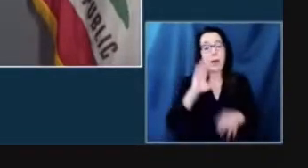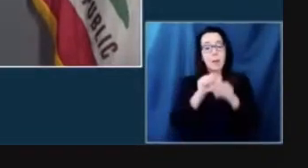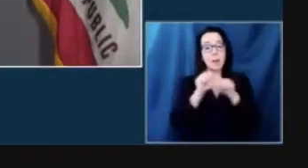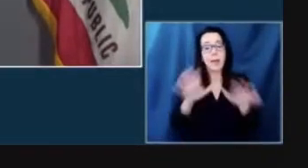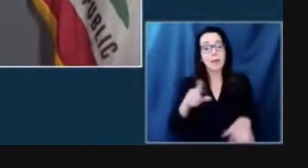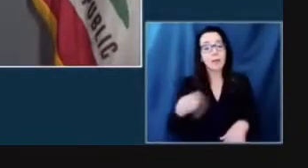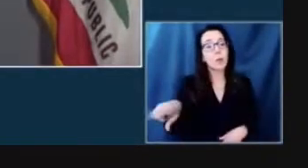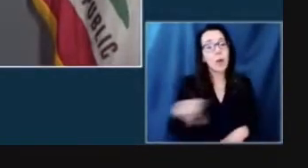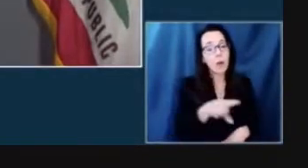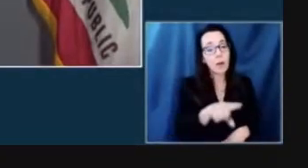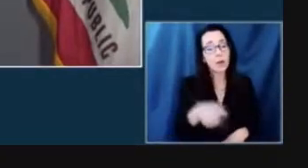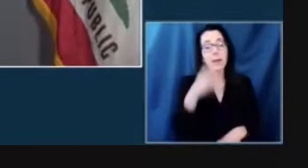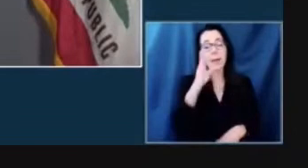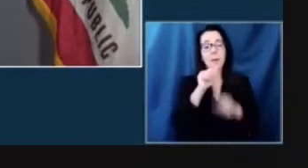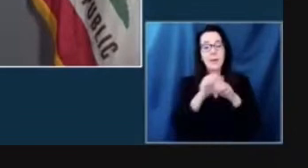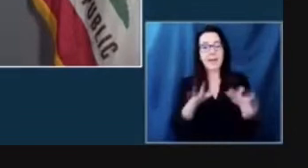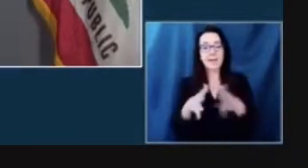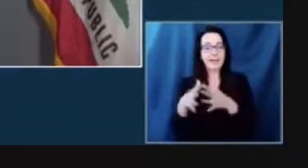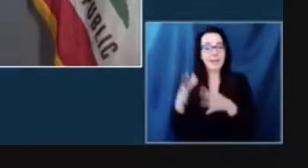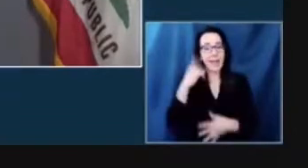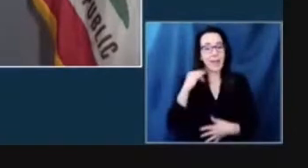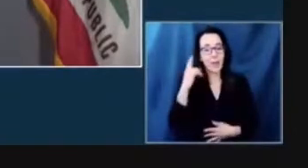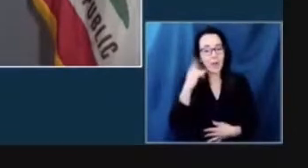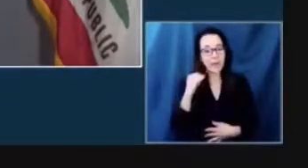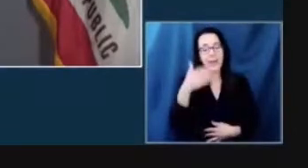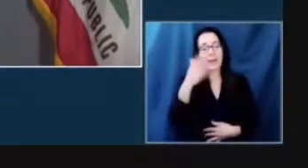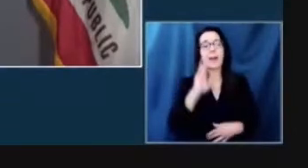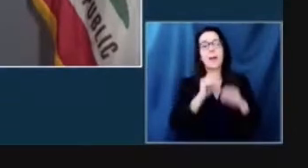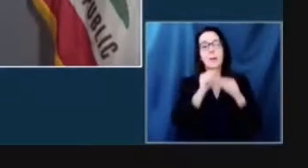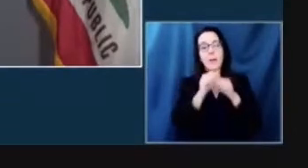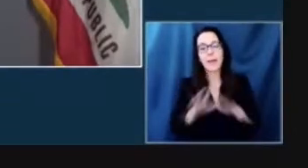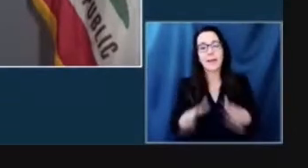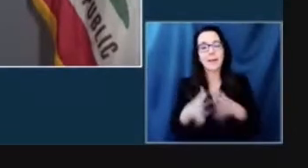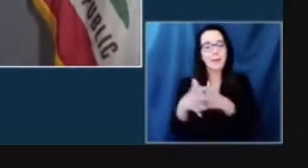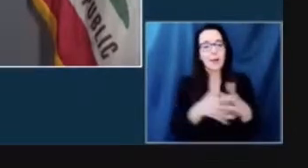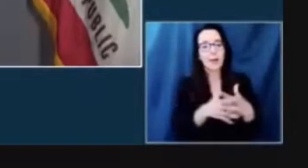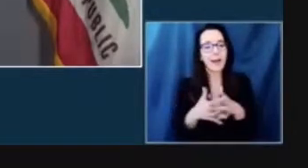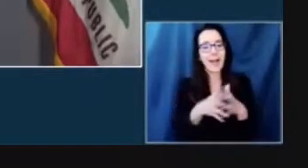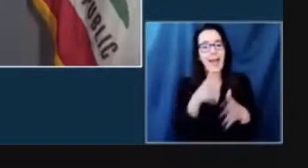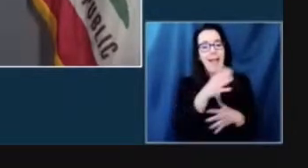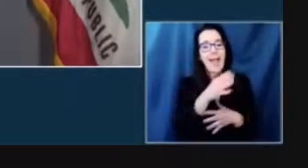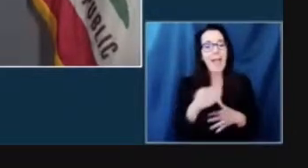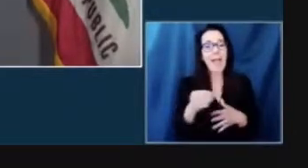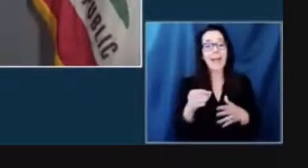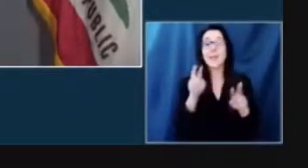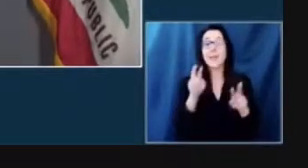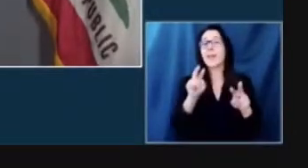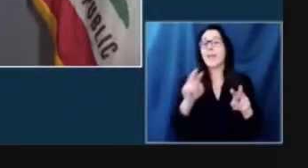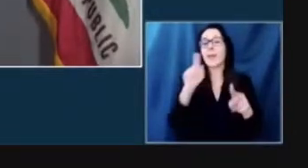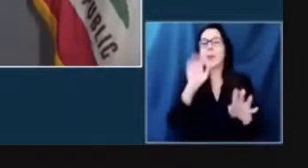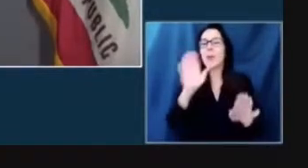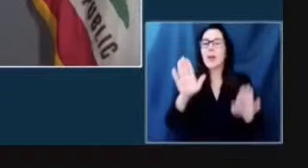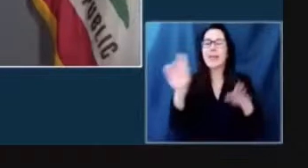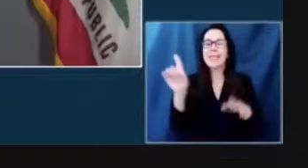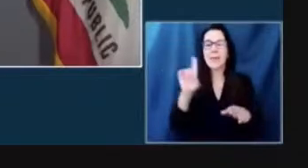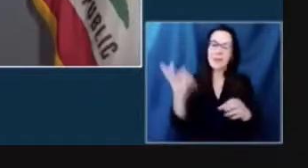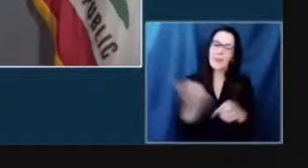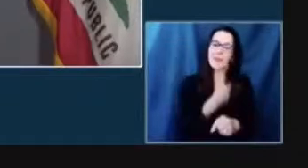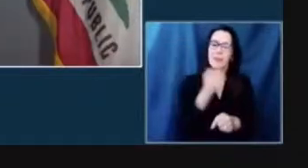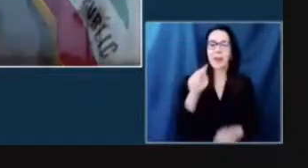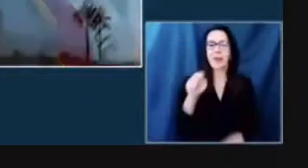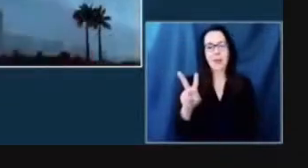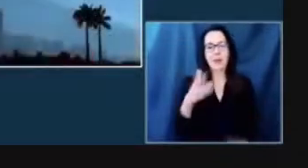California. God bless America. And onward to a great Democratic victory in November. Thank you.